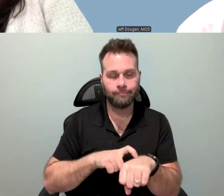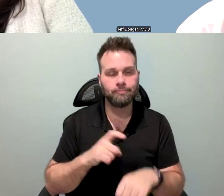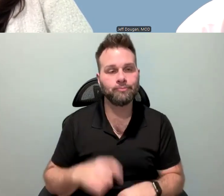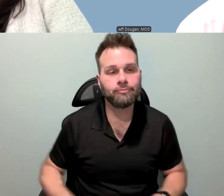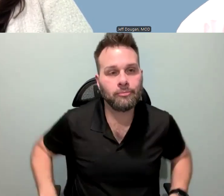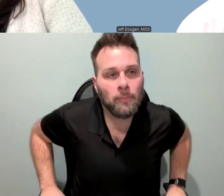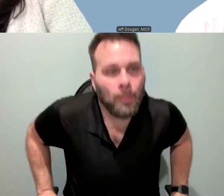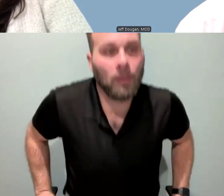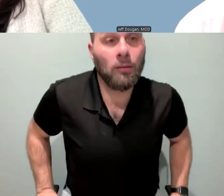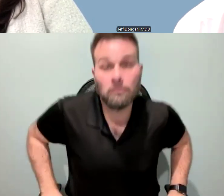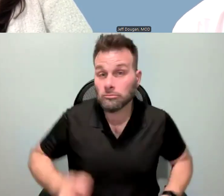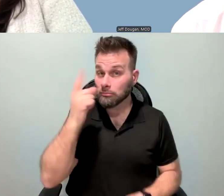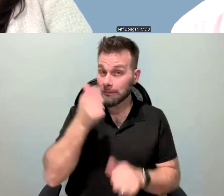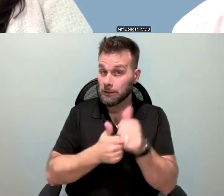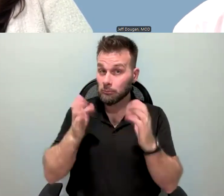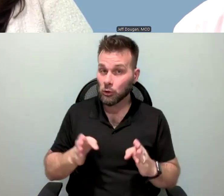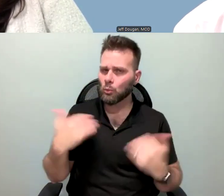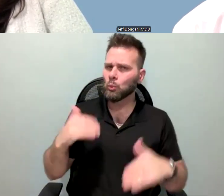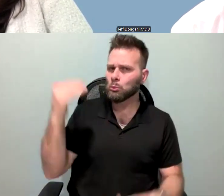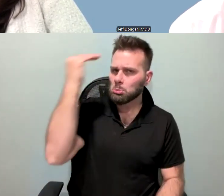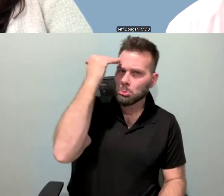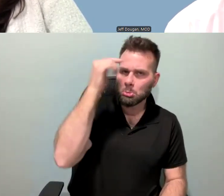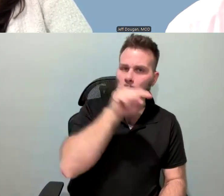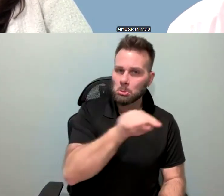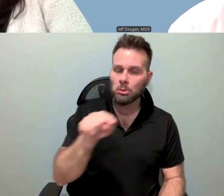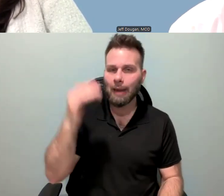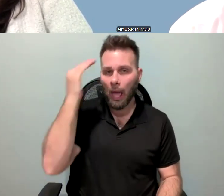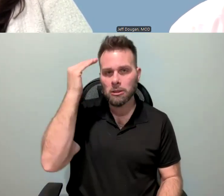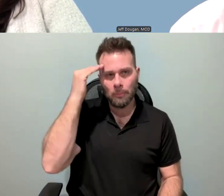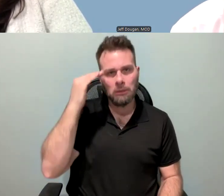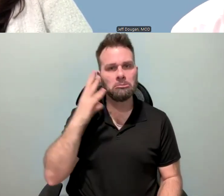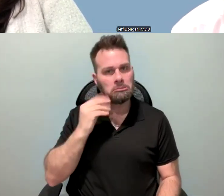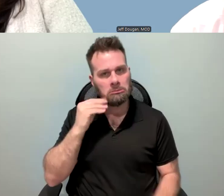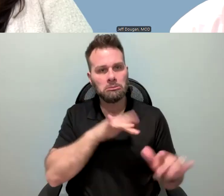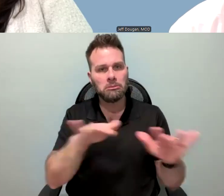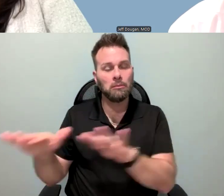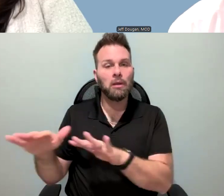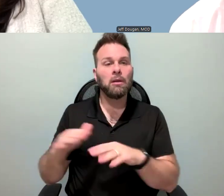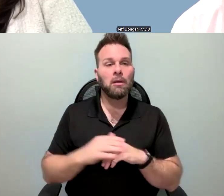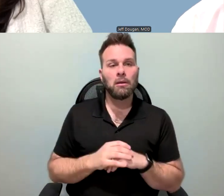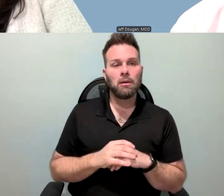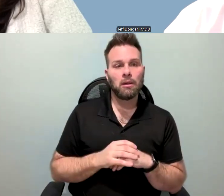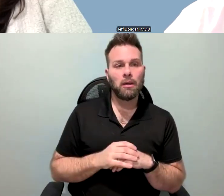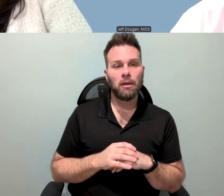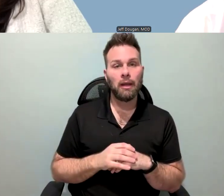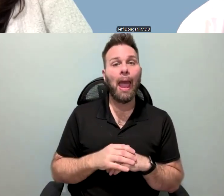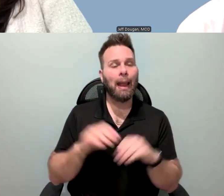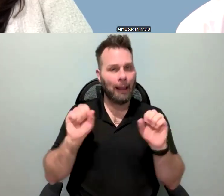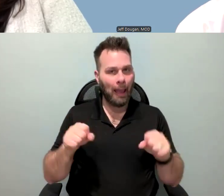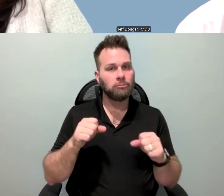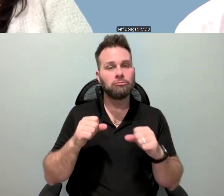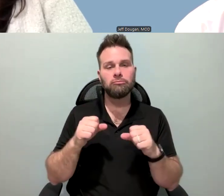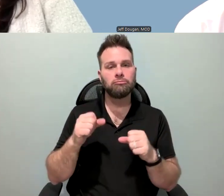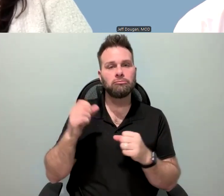are knowledgeable individuals and while the bodies are intended to be that, like a double check and a way for the public to communicate some of